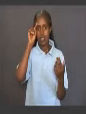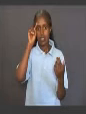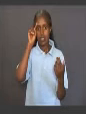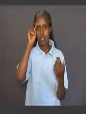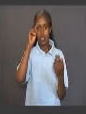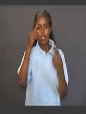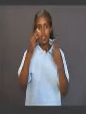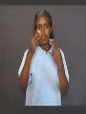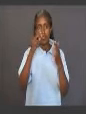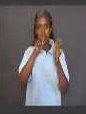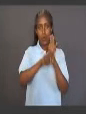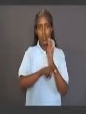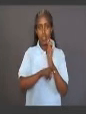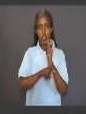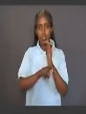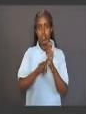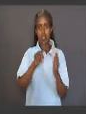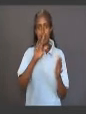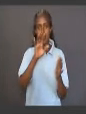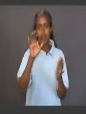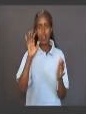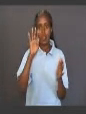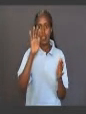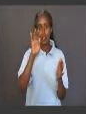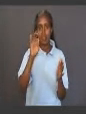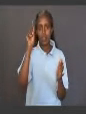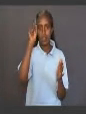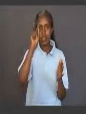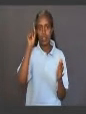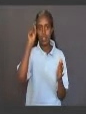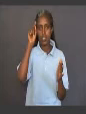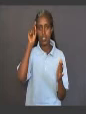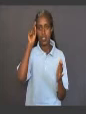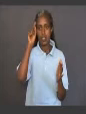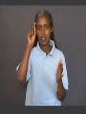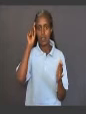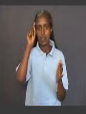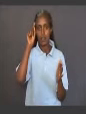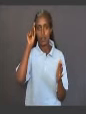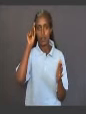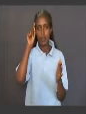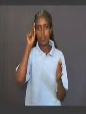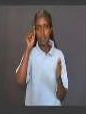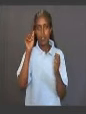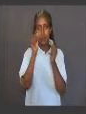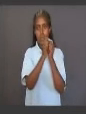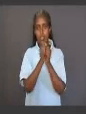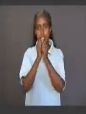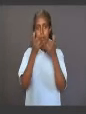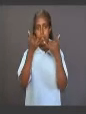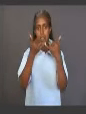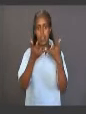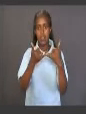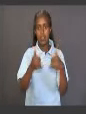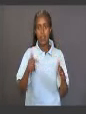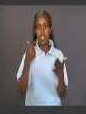The product is 540 degrees. We then divide